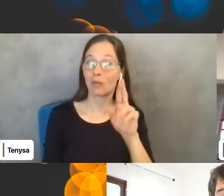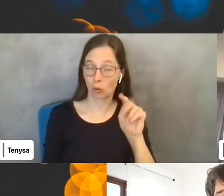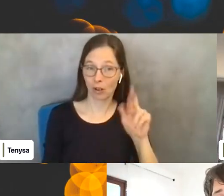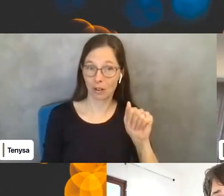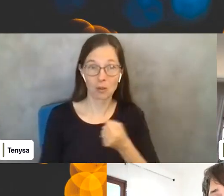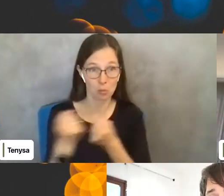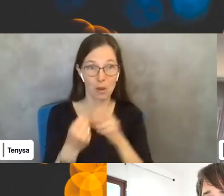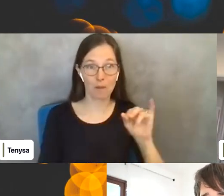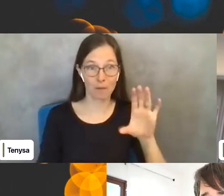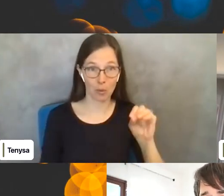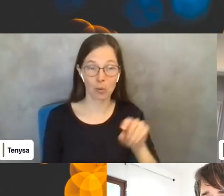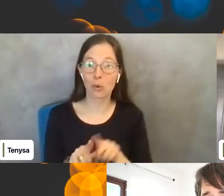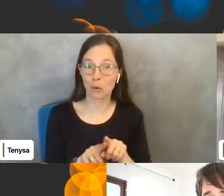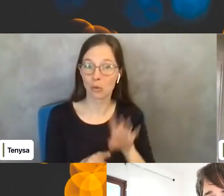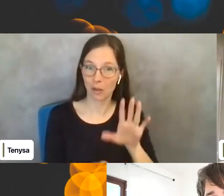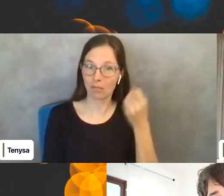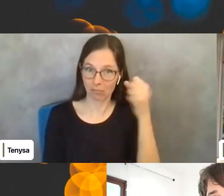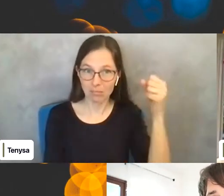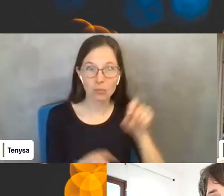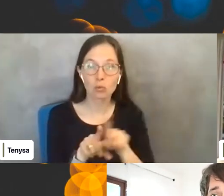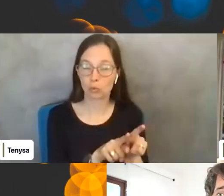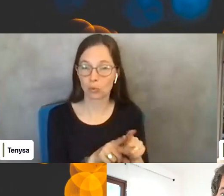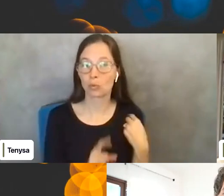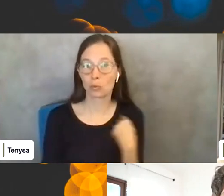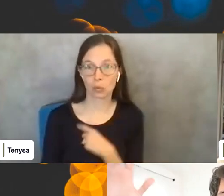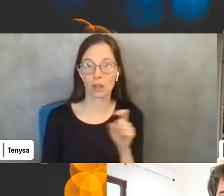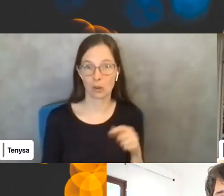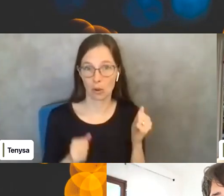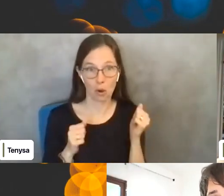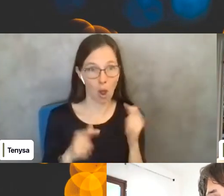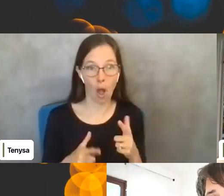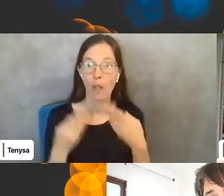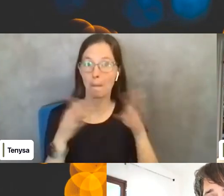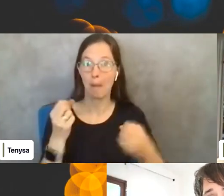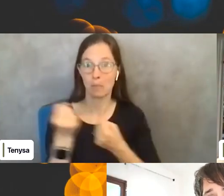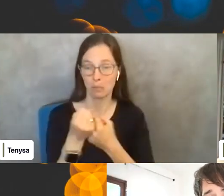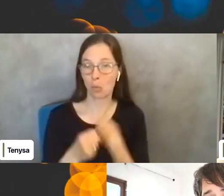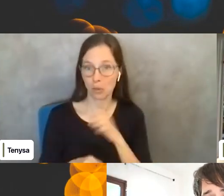their activism there too, because we need all the public support that we can get.